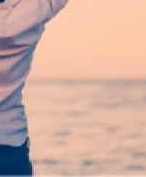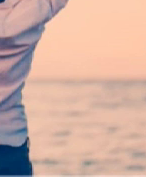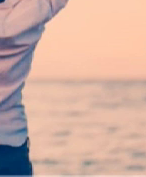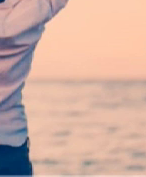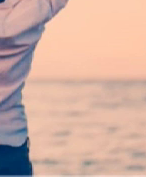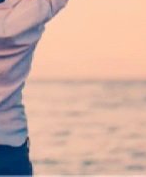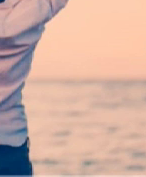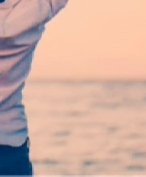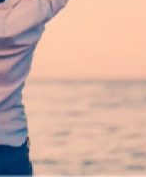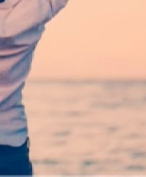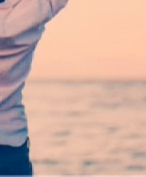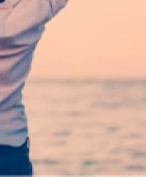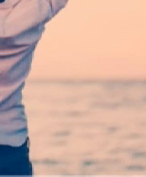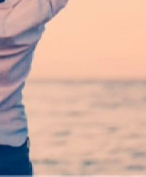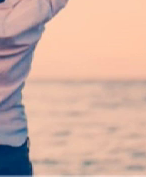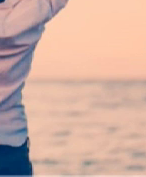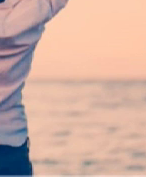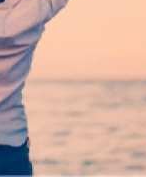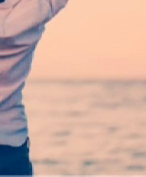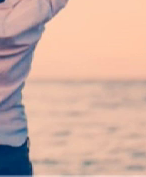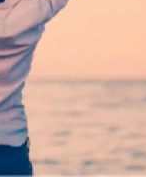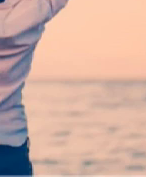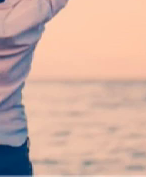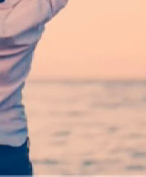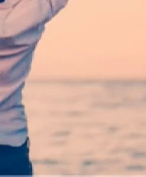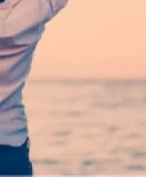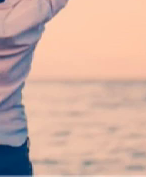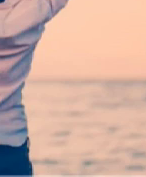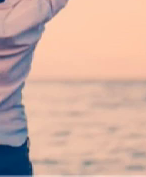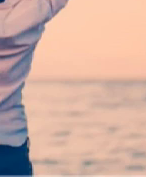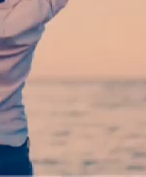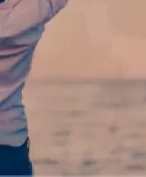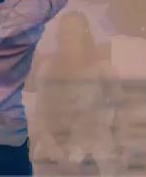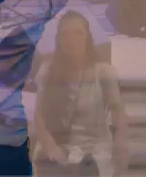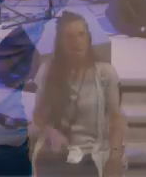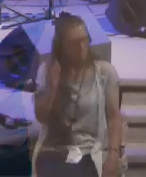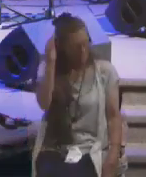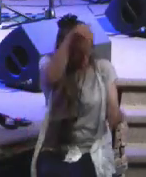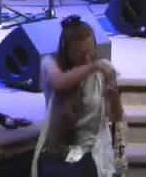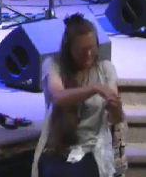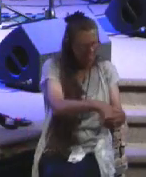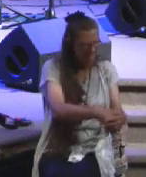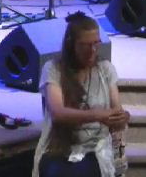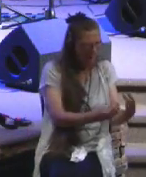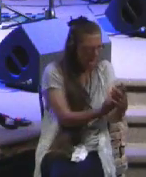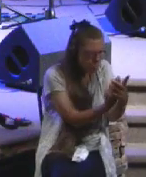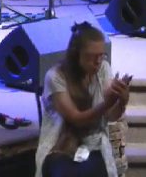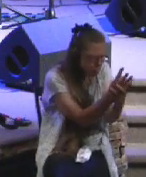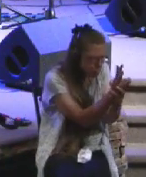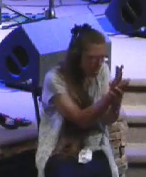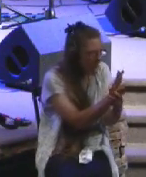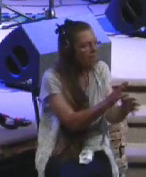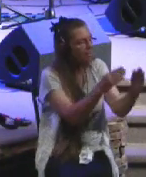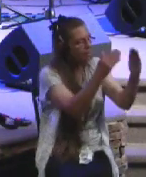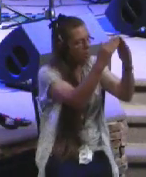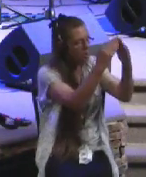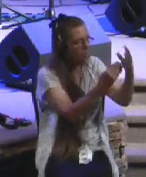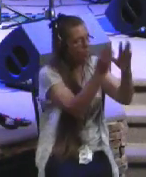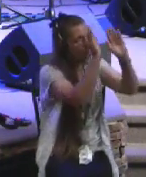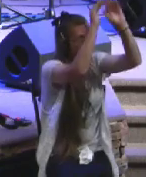I see all these people going by on their tubes. Oh, I mean, they're down in the bushes, man. I'm serious. They got this little house on the hill,